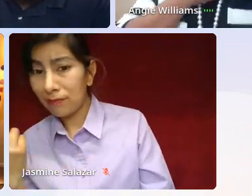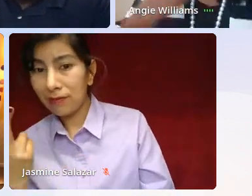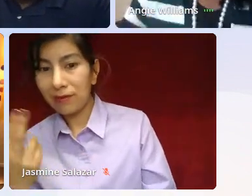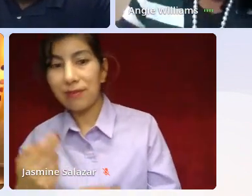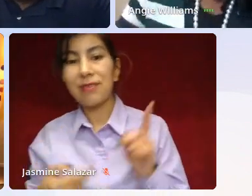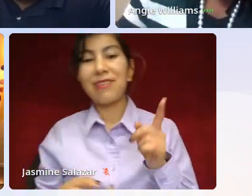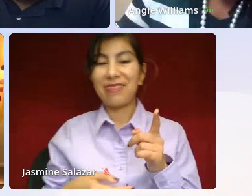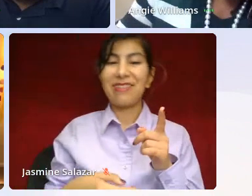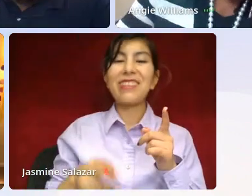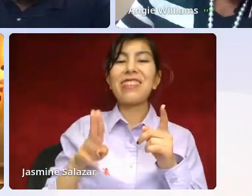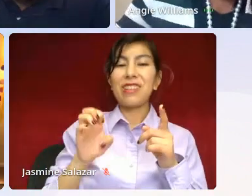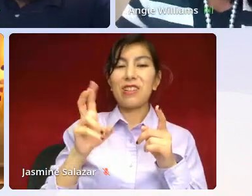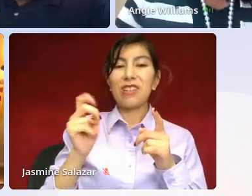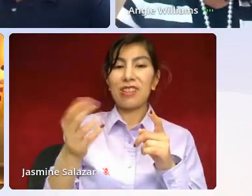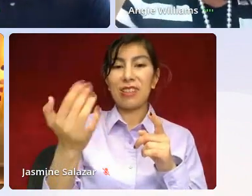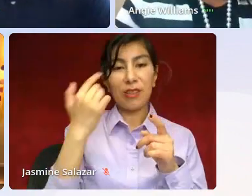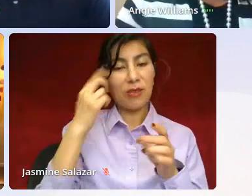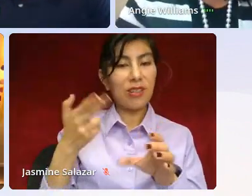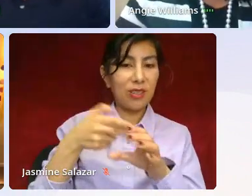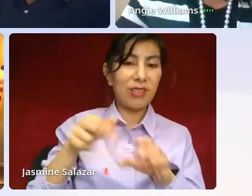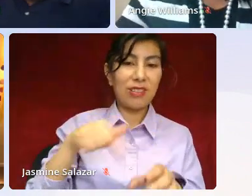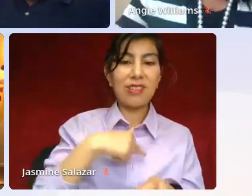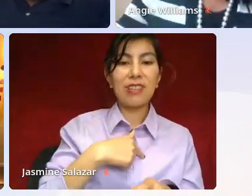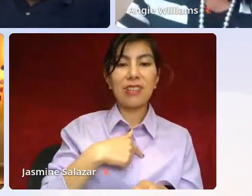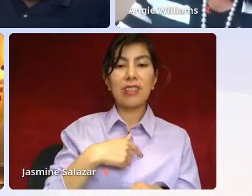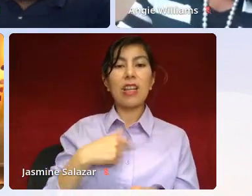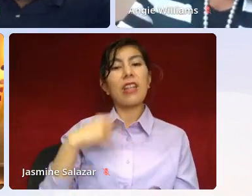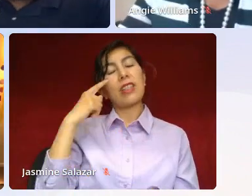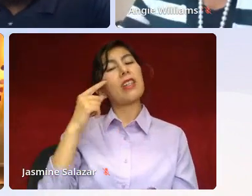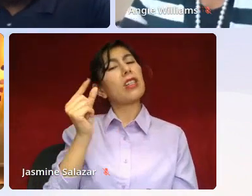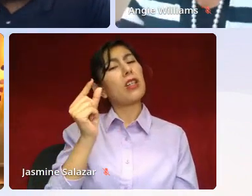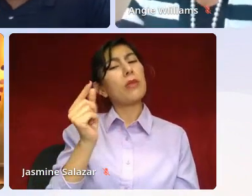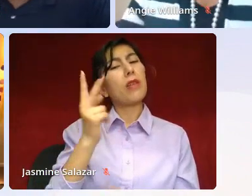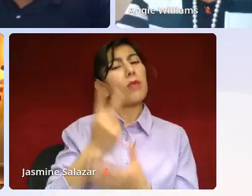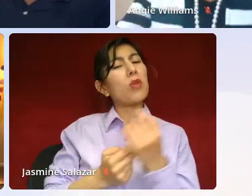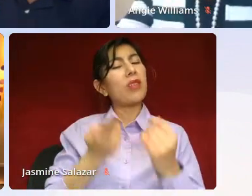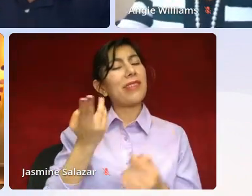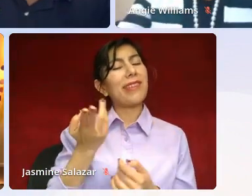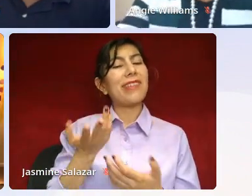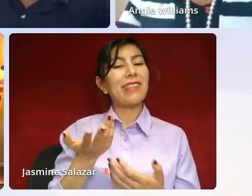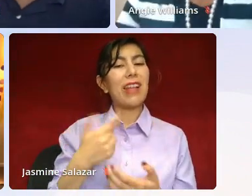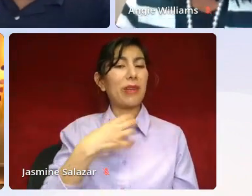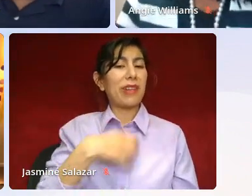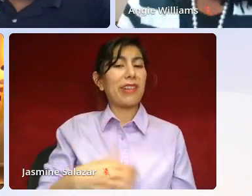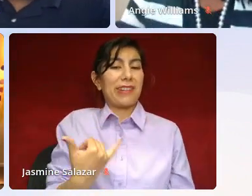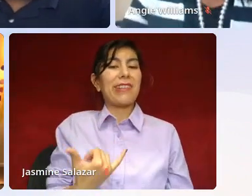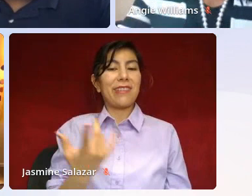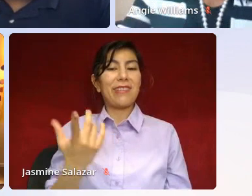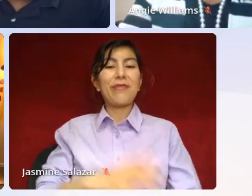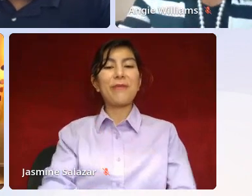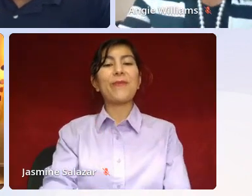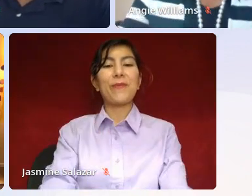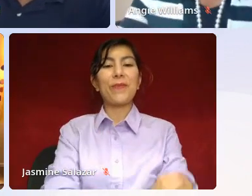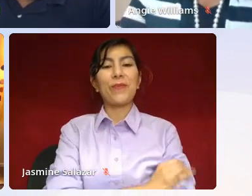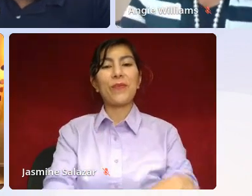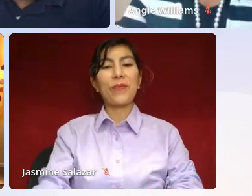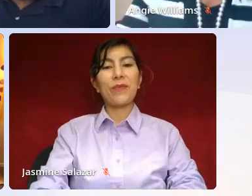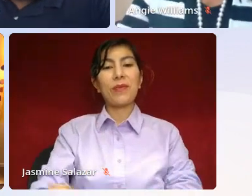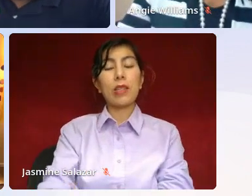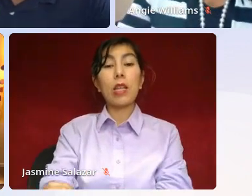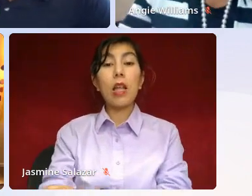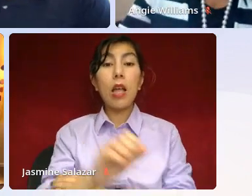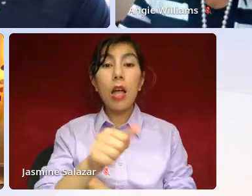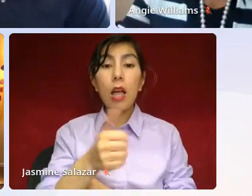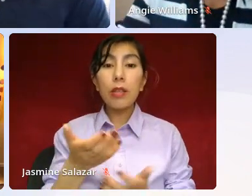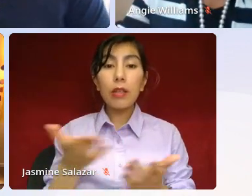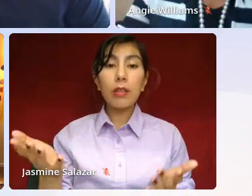jump in there. Yeah, I think there was a little bit of both there. I'm getting hungry. The other thing that I think